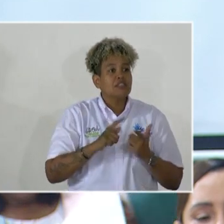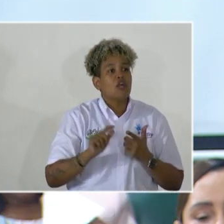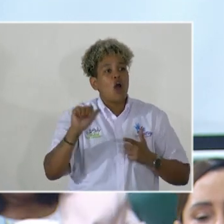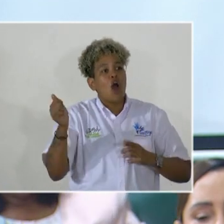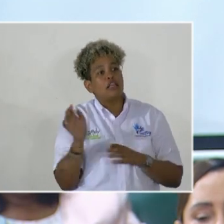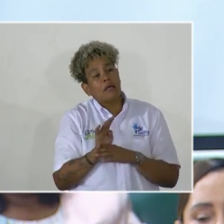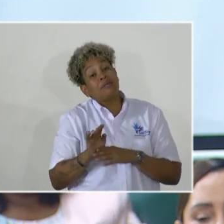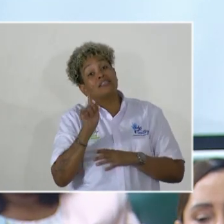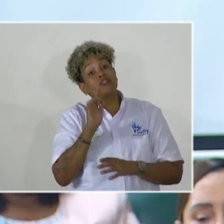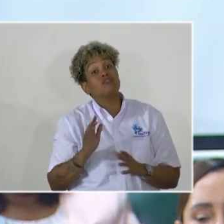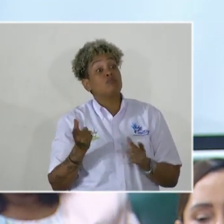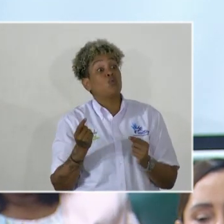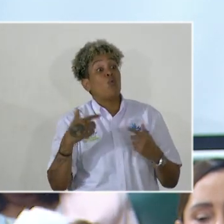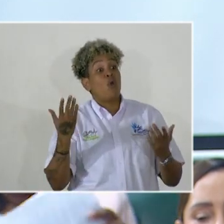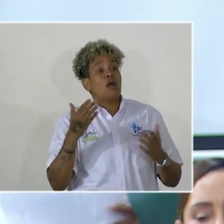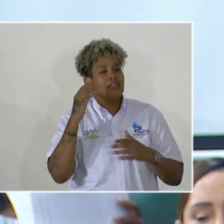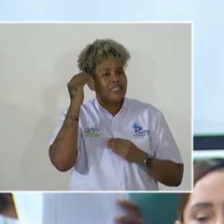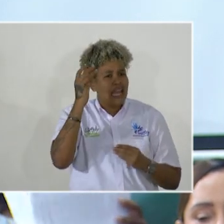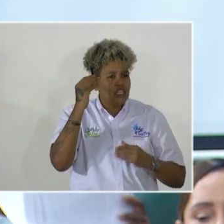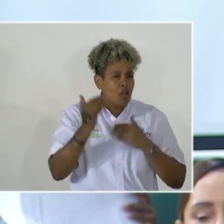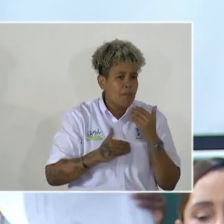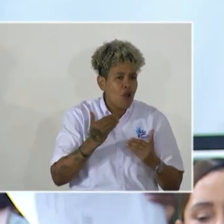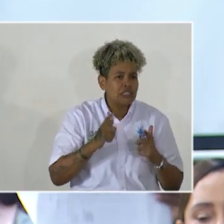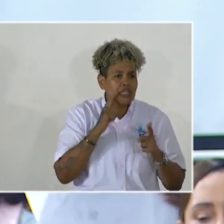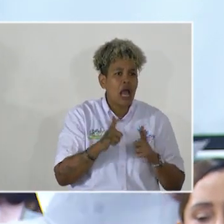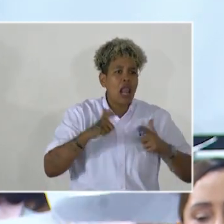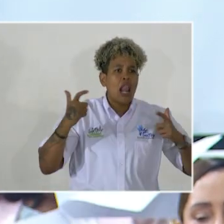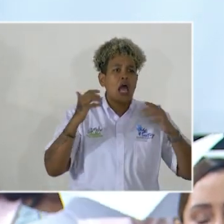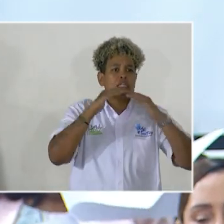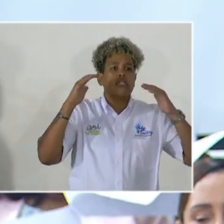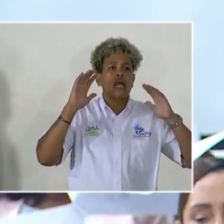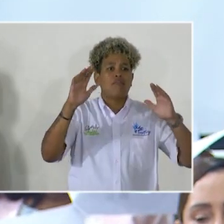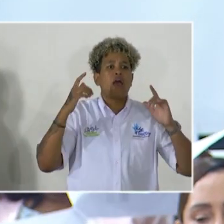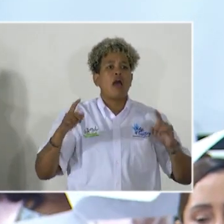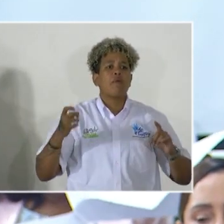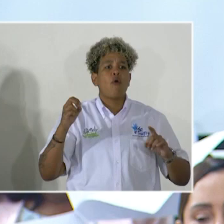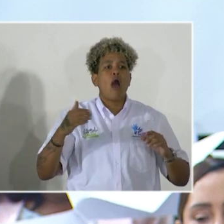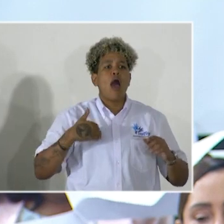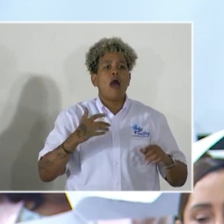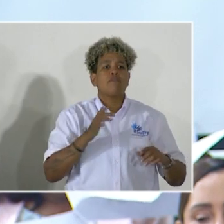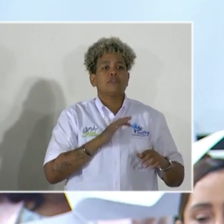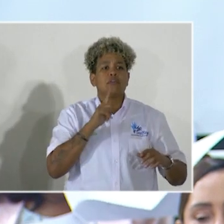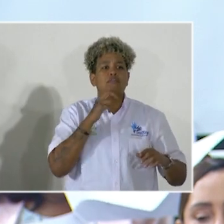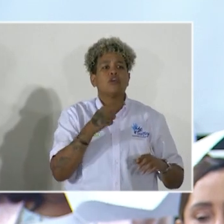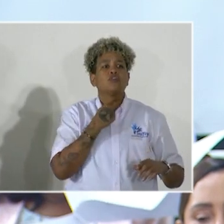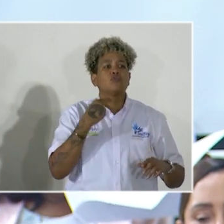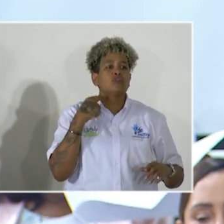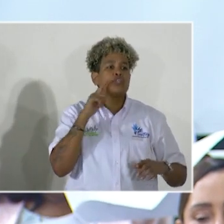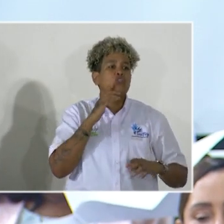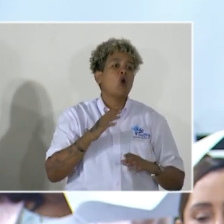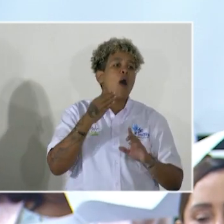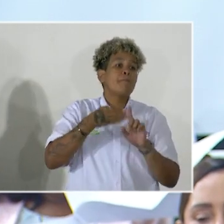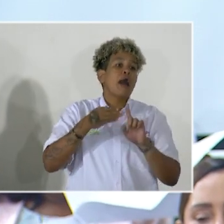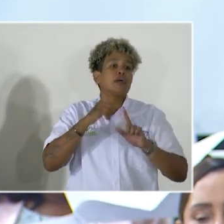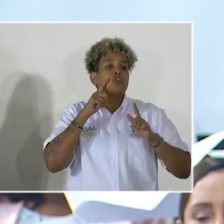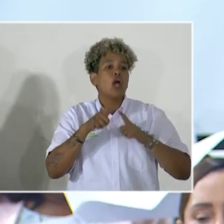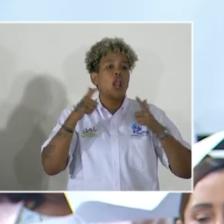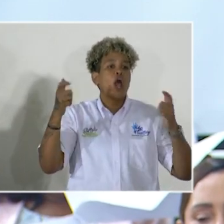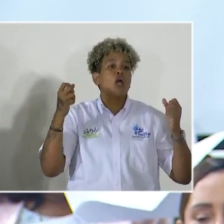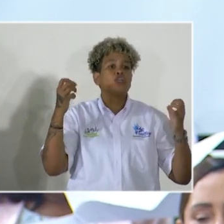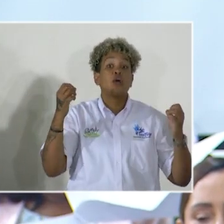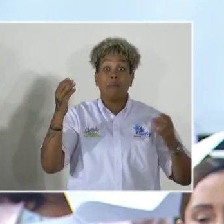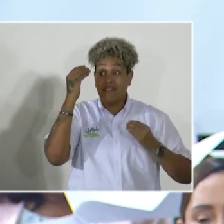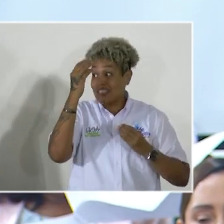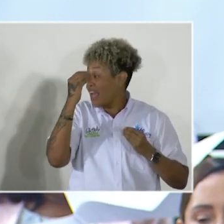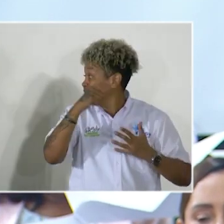businesses that conduct data processing on a large scale or that have a significant risk of prejudice to a large number of data subjects,